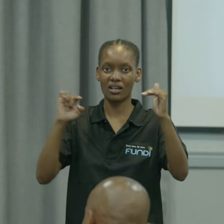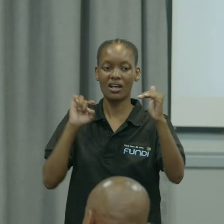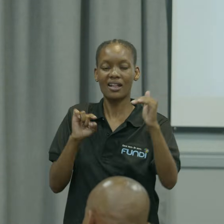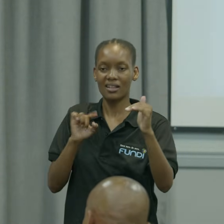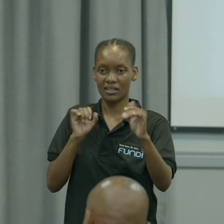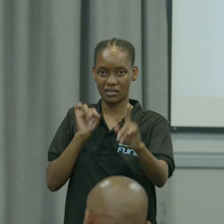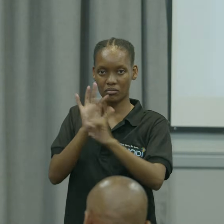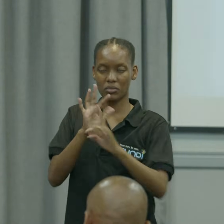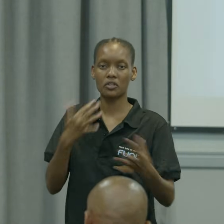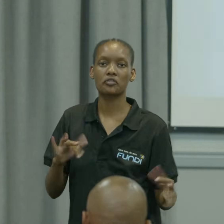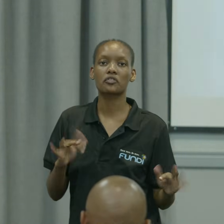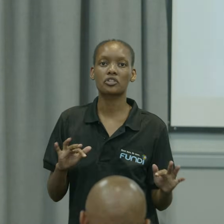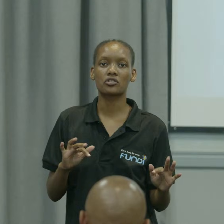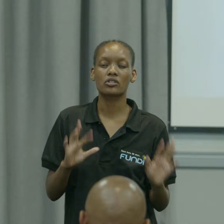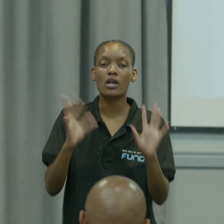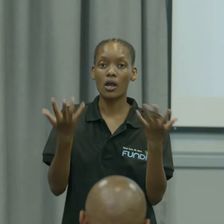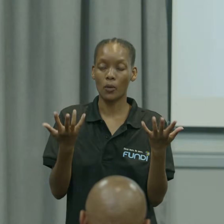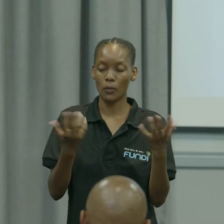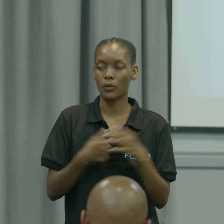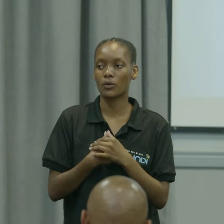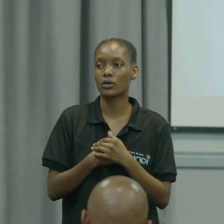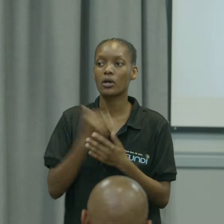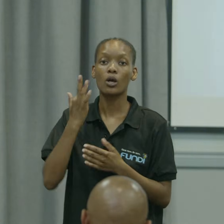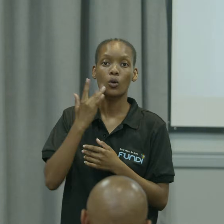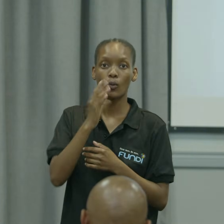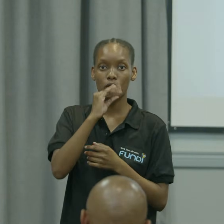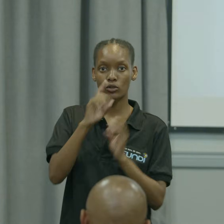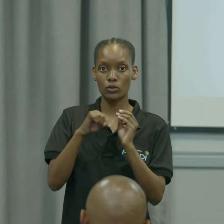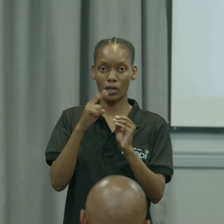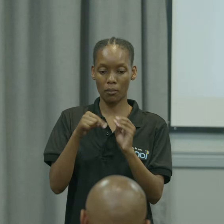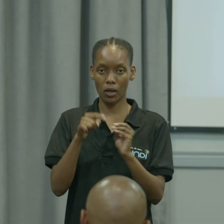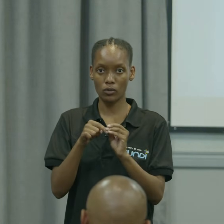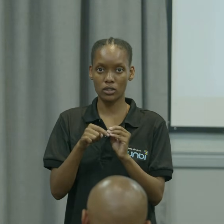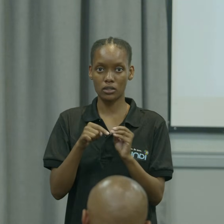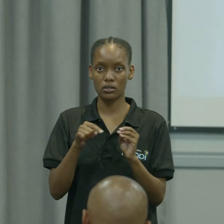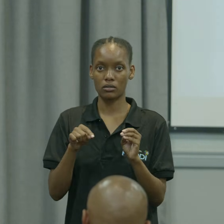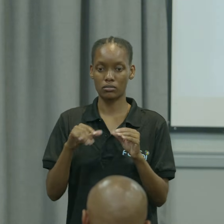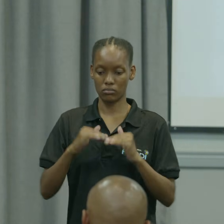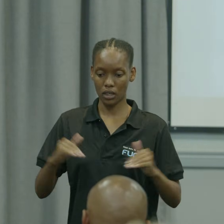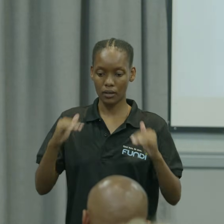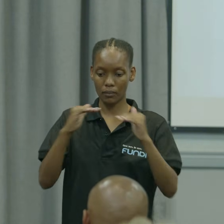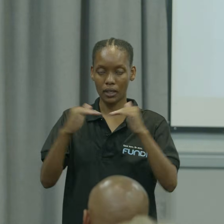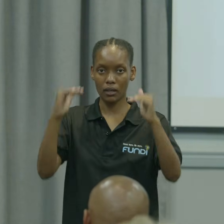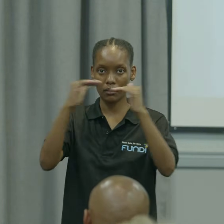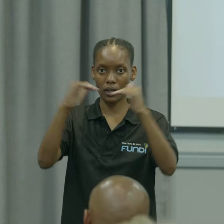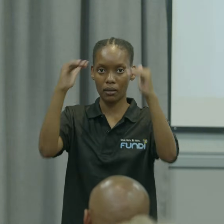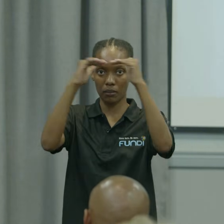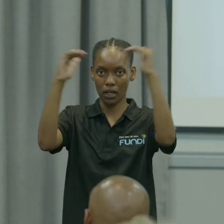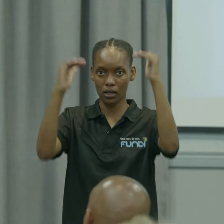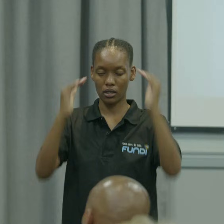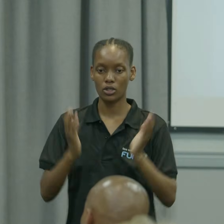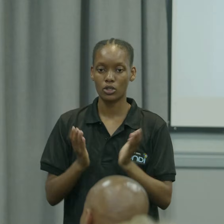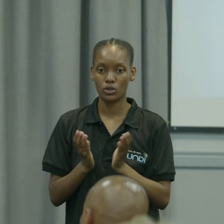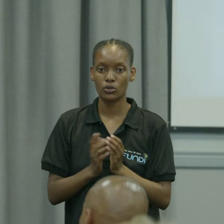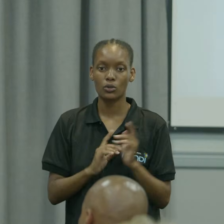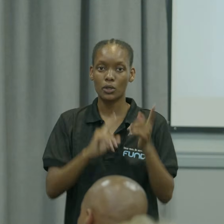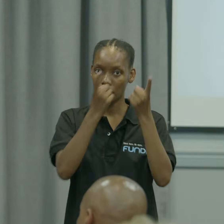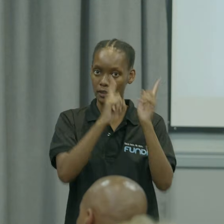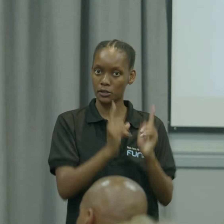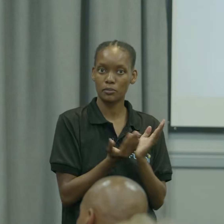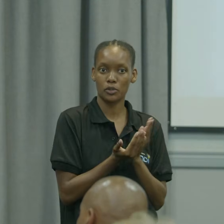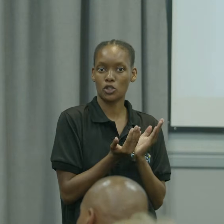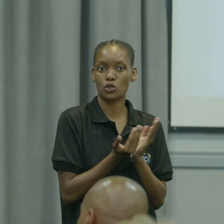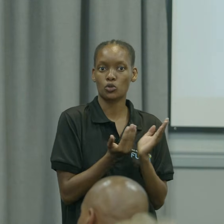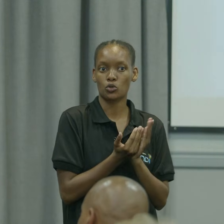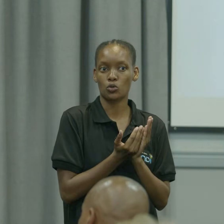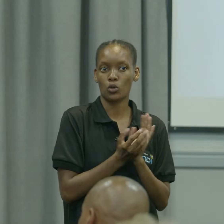implicated in the sense that when you talk about the quintile ranking, the special schools are not